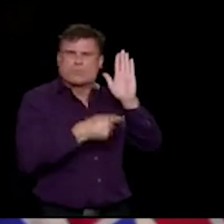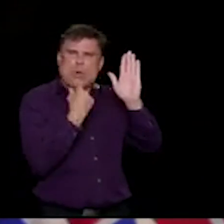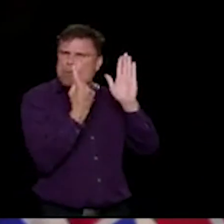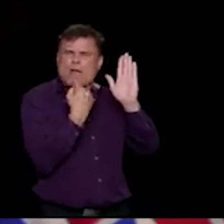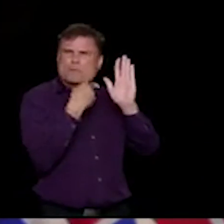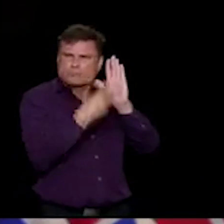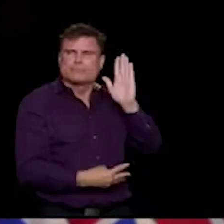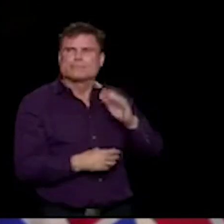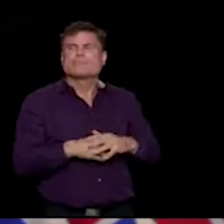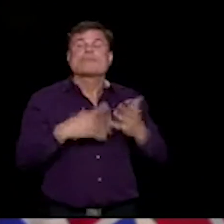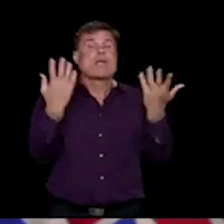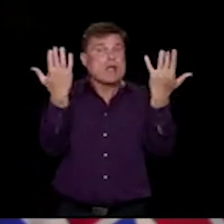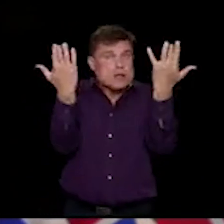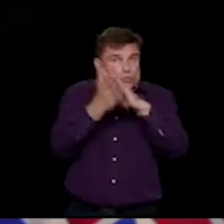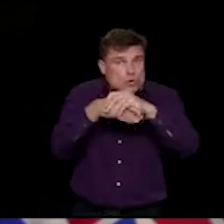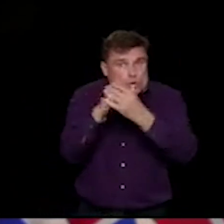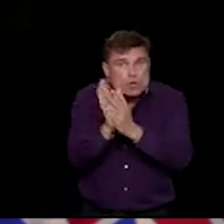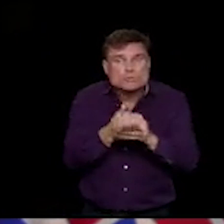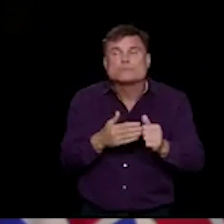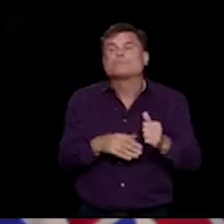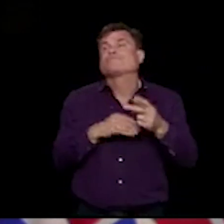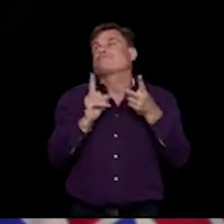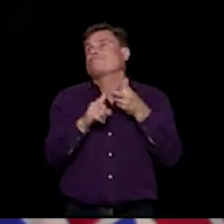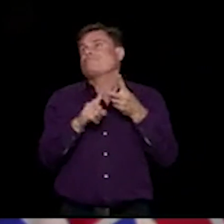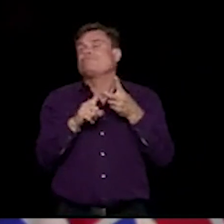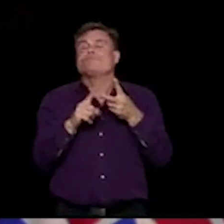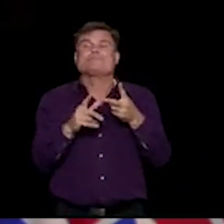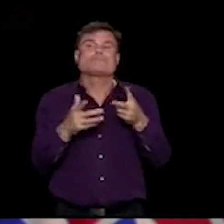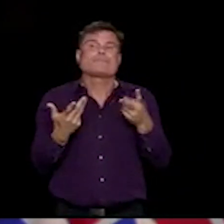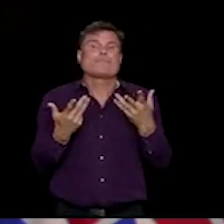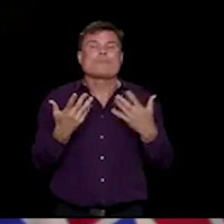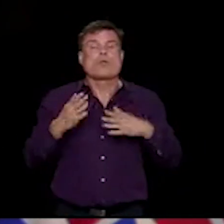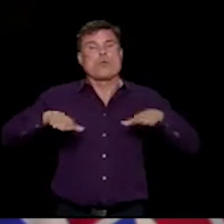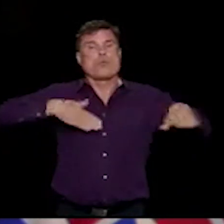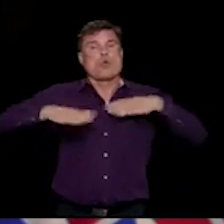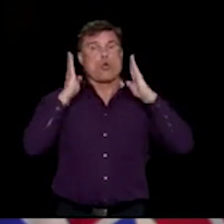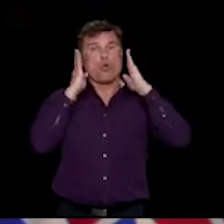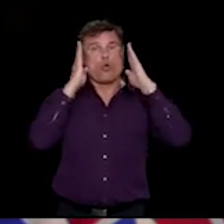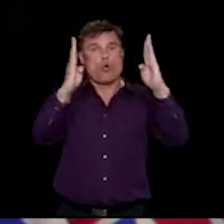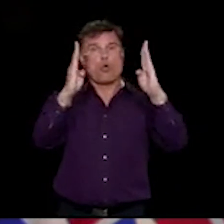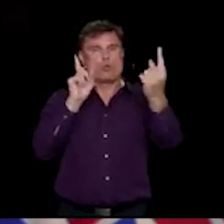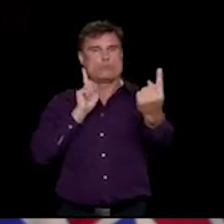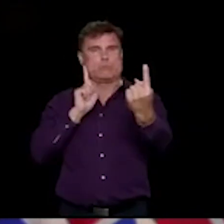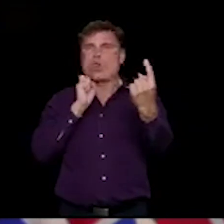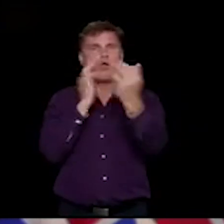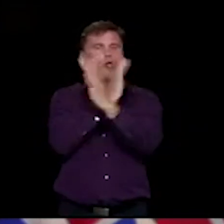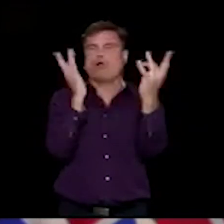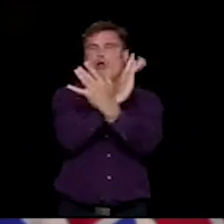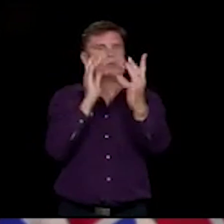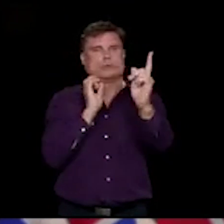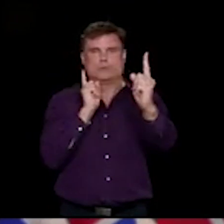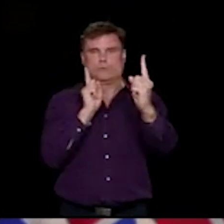might contact over the period of a term or a year. So this is a way of managing what could be large numbers of kids